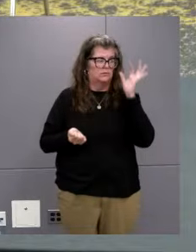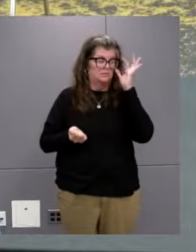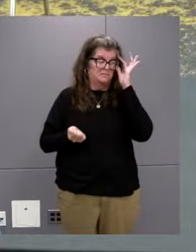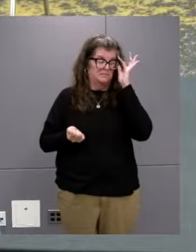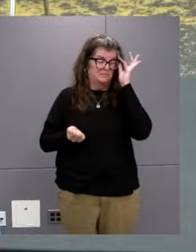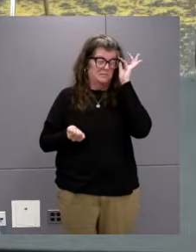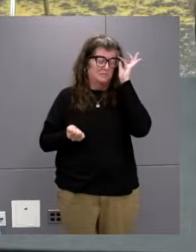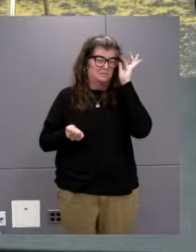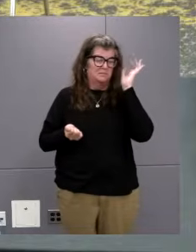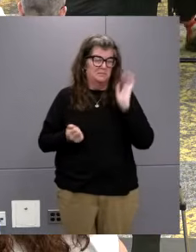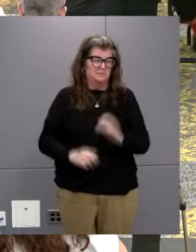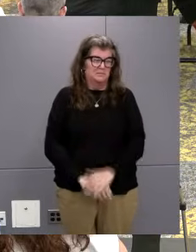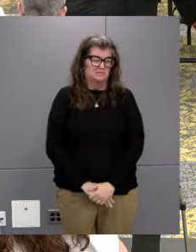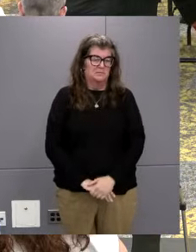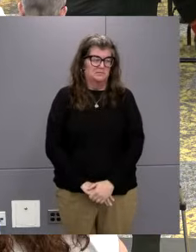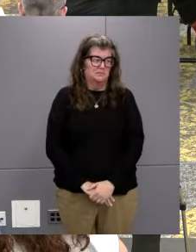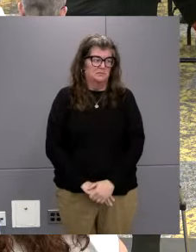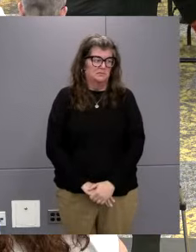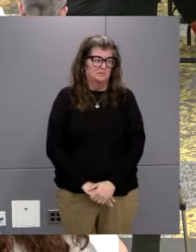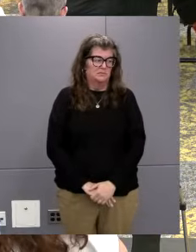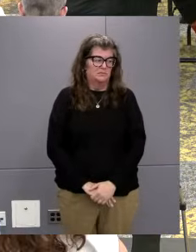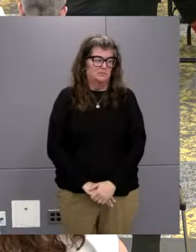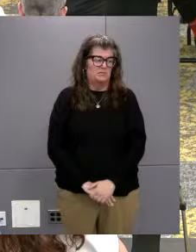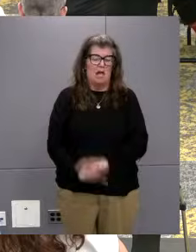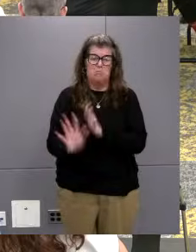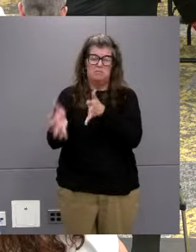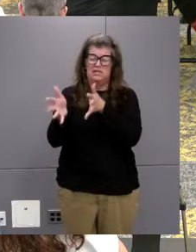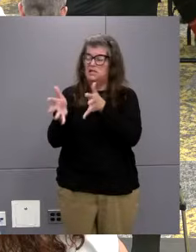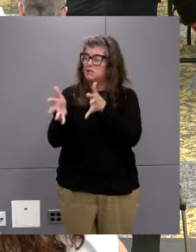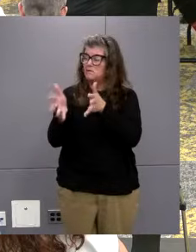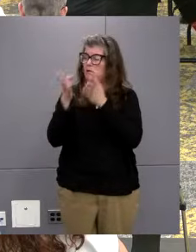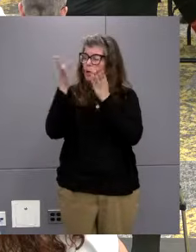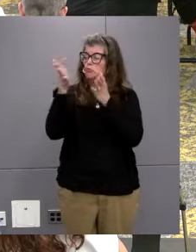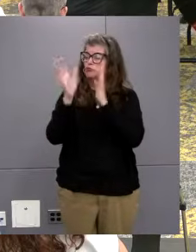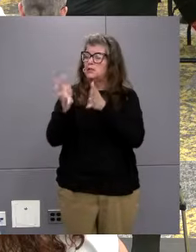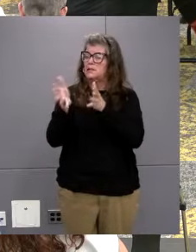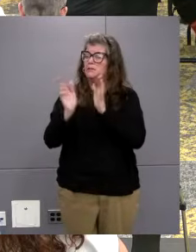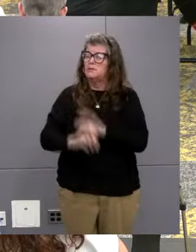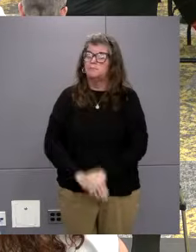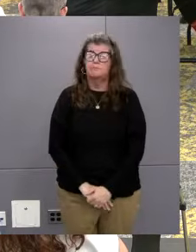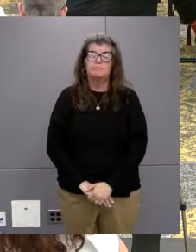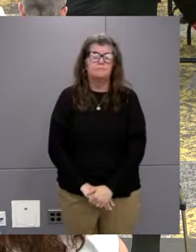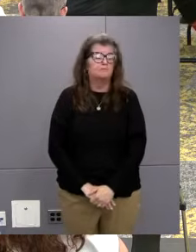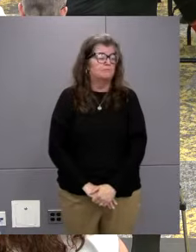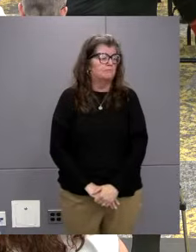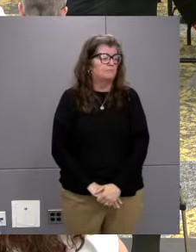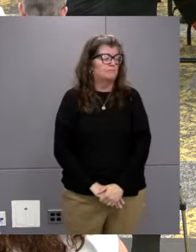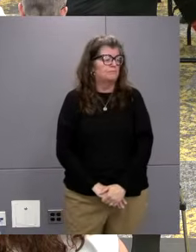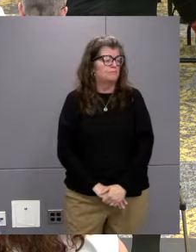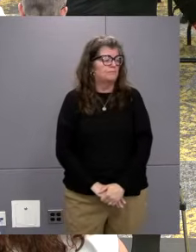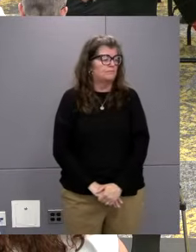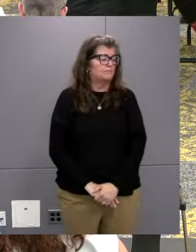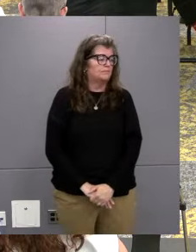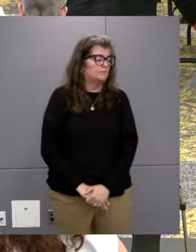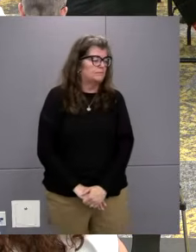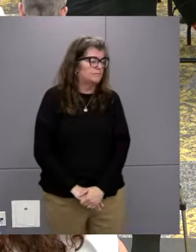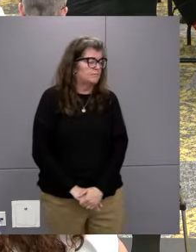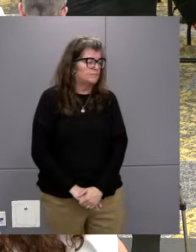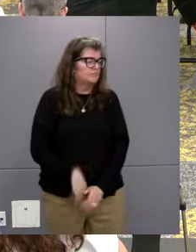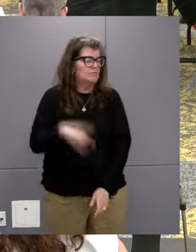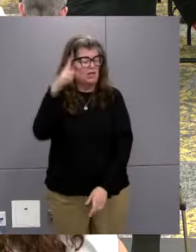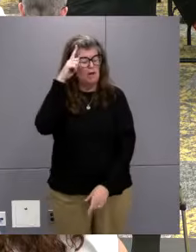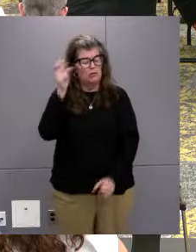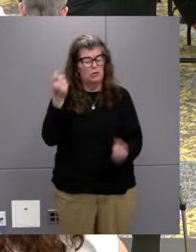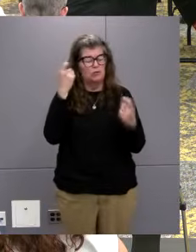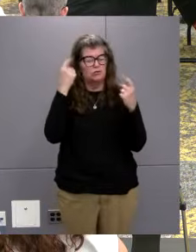I'm okay with my motion the way it is, unless you guys want to change it. I think that we can be trusted with the general understanding of access. Right.